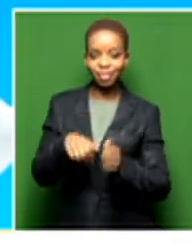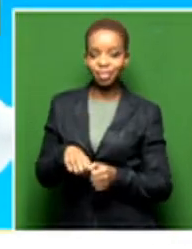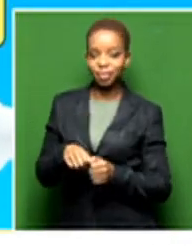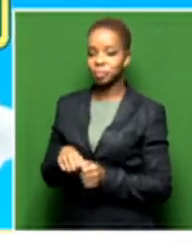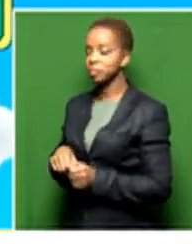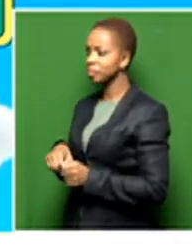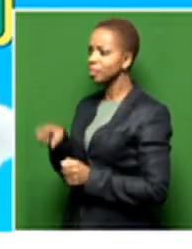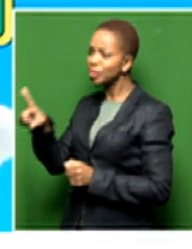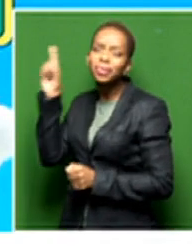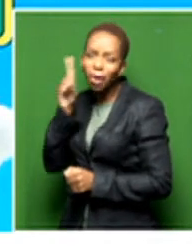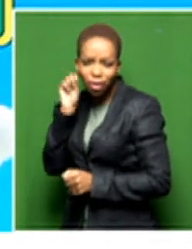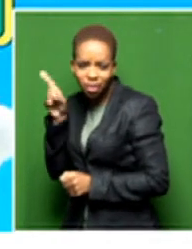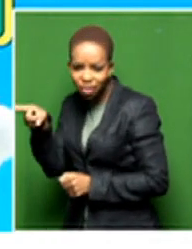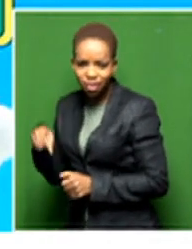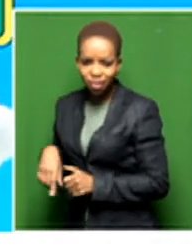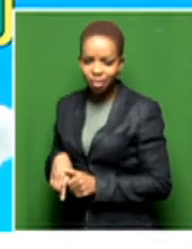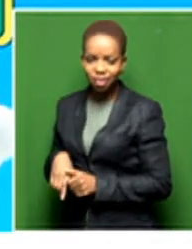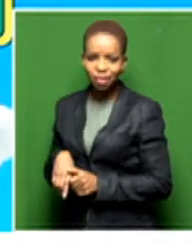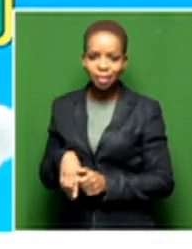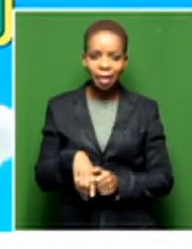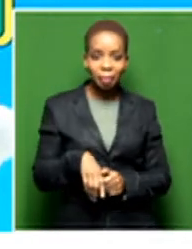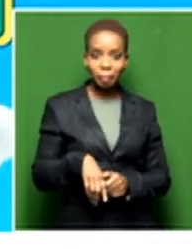You know what, Elmo, you're so naughty.